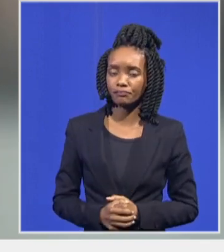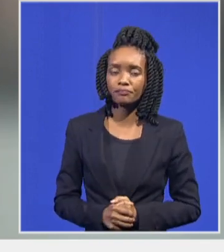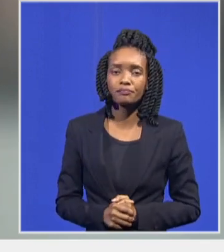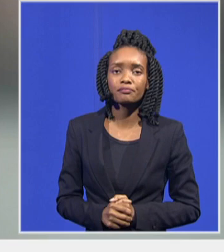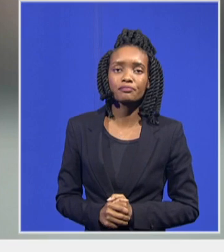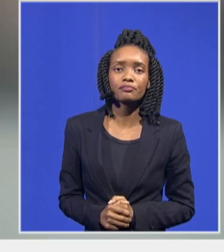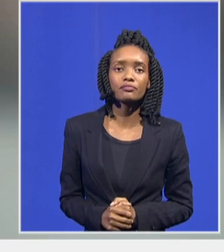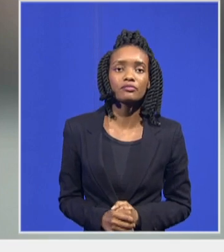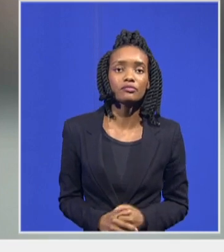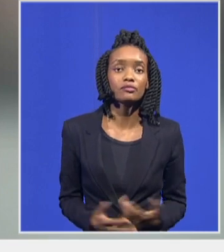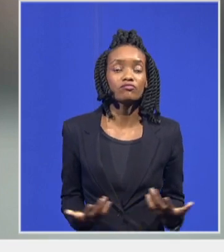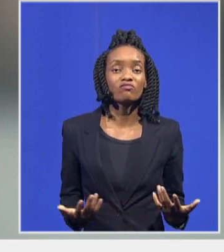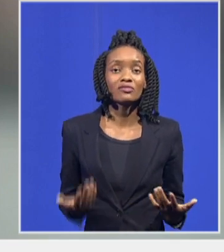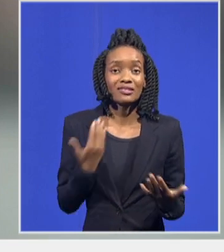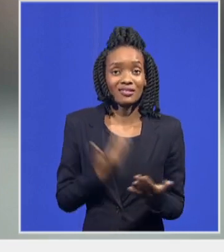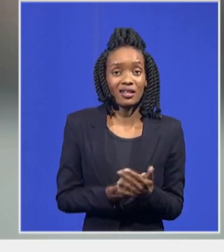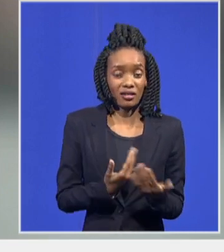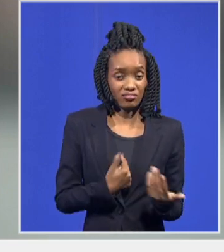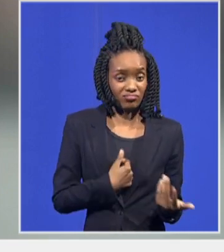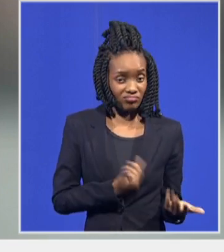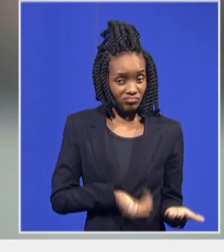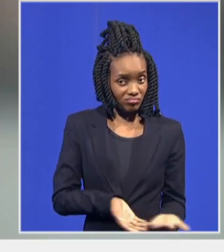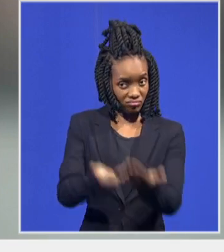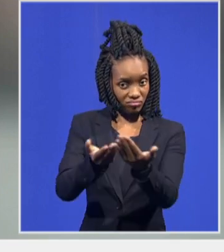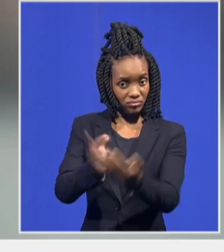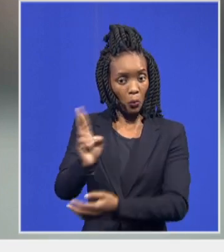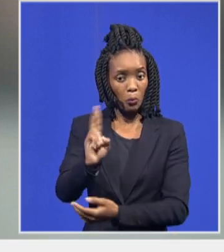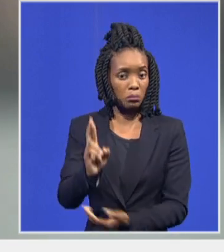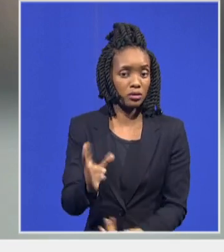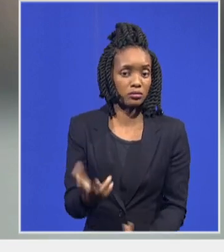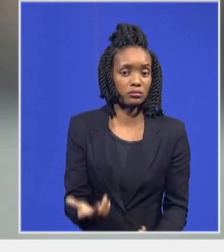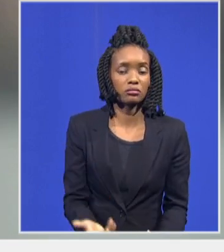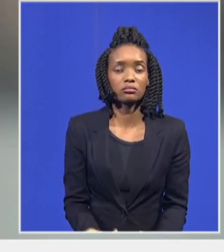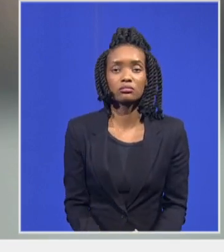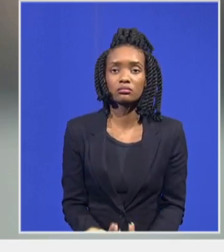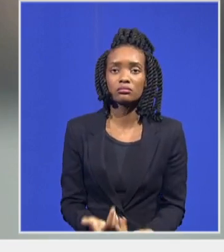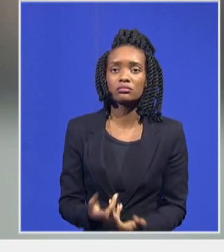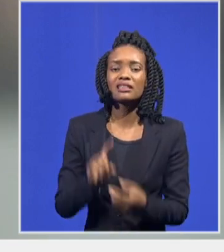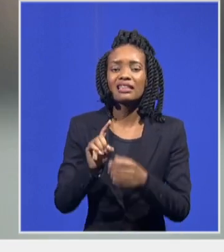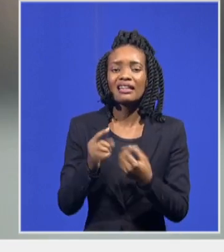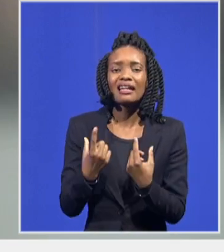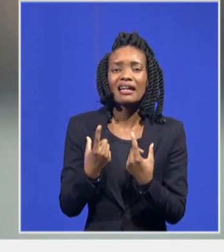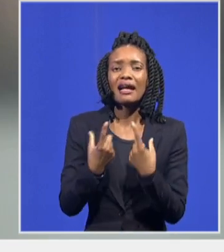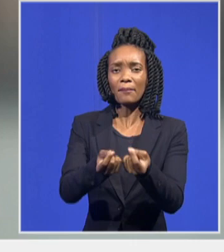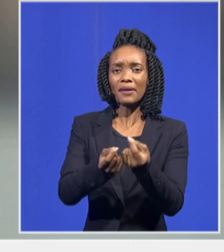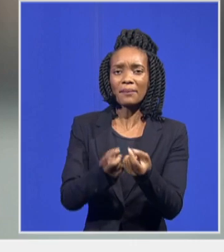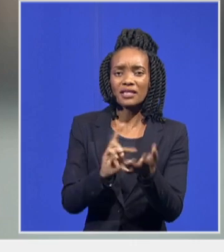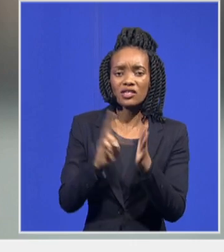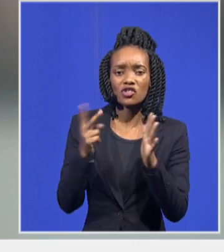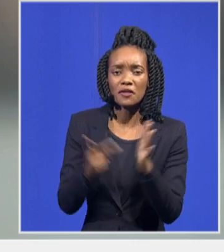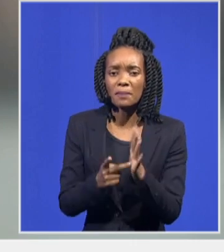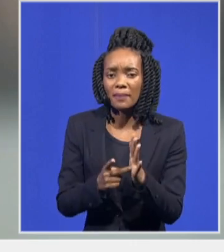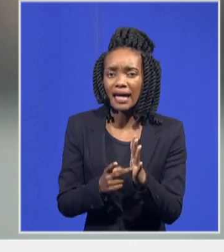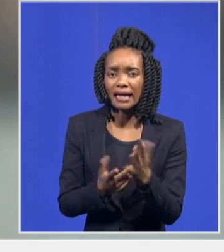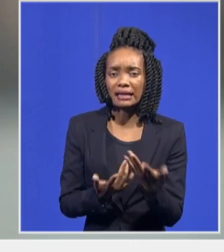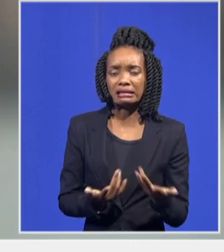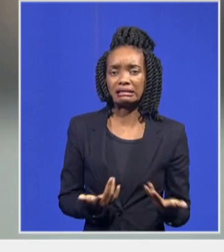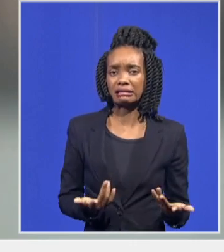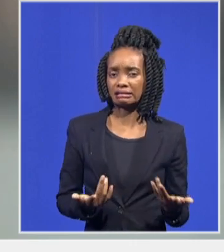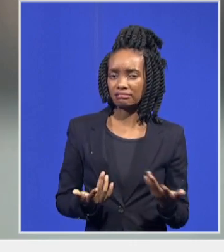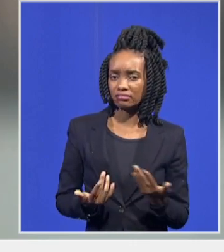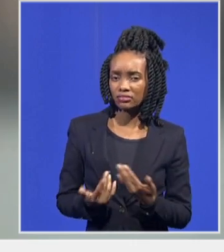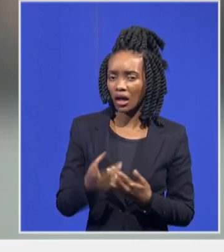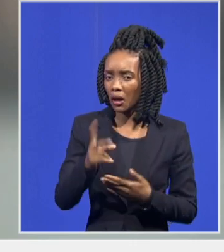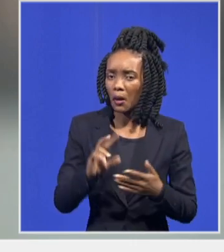Can I hand over to Rudy to talk about the implementation plan and where you're at with that